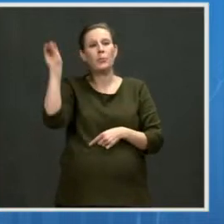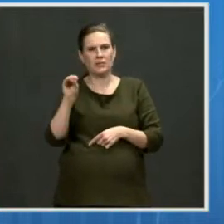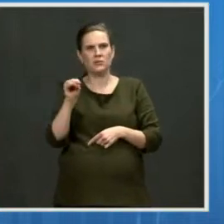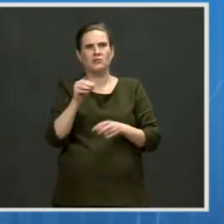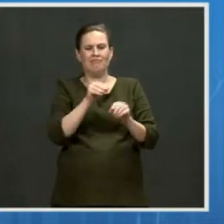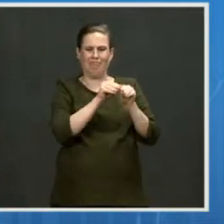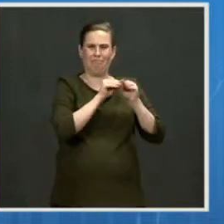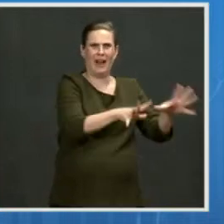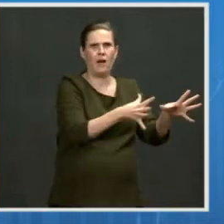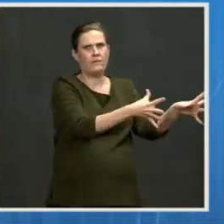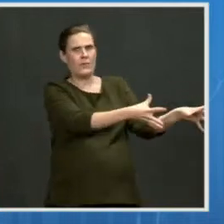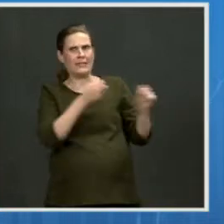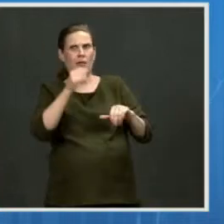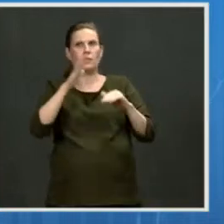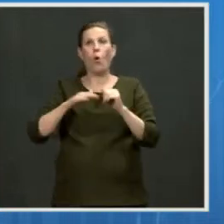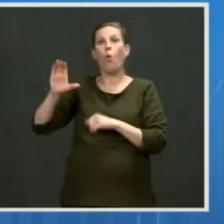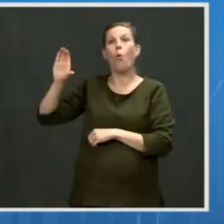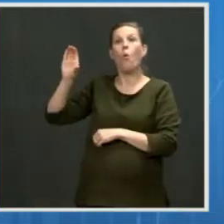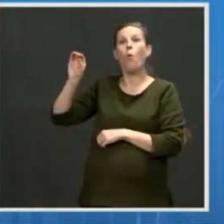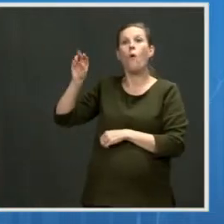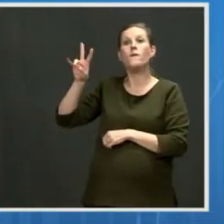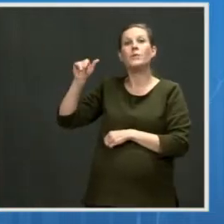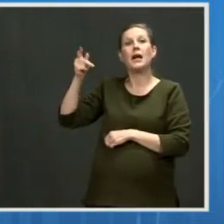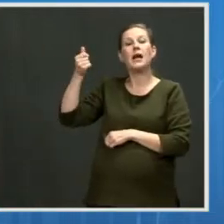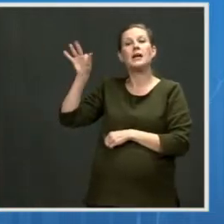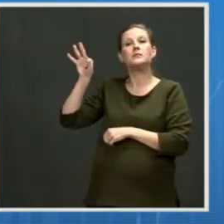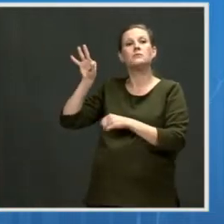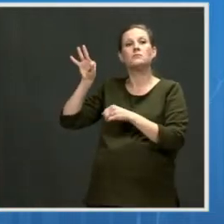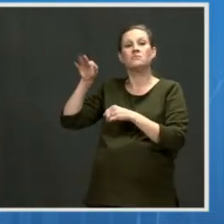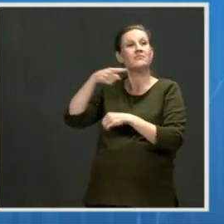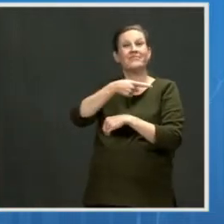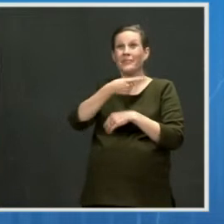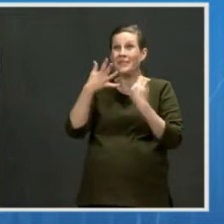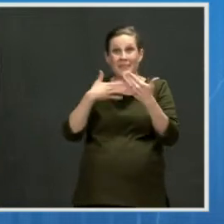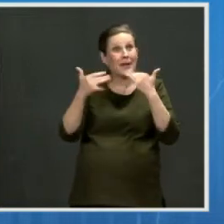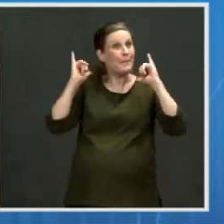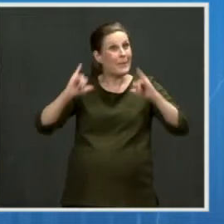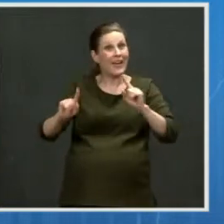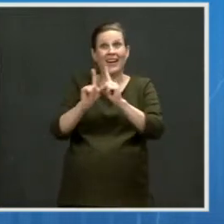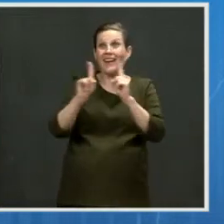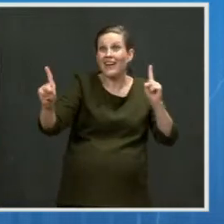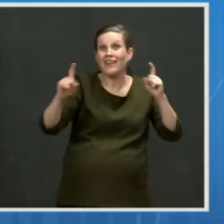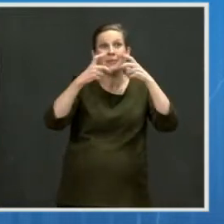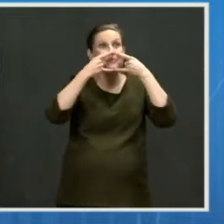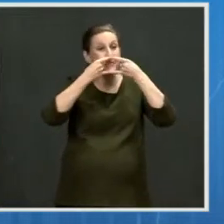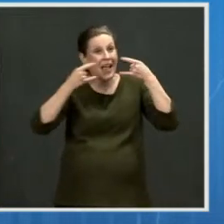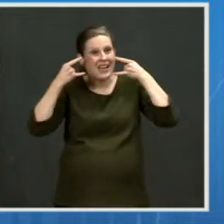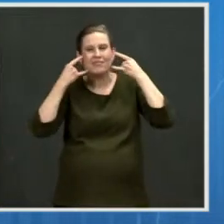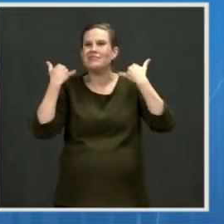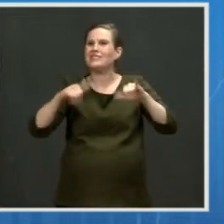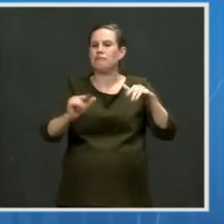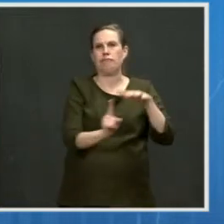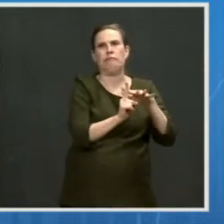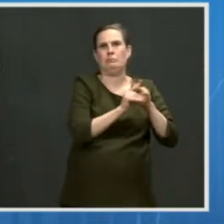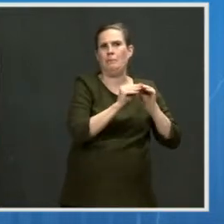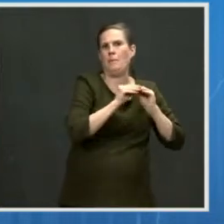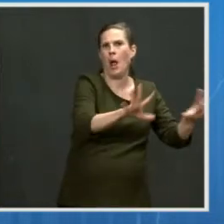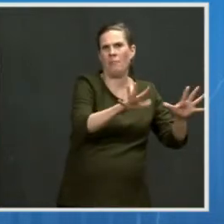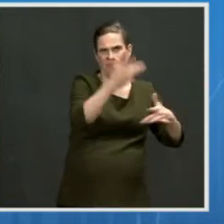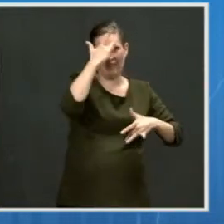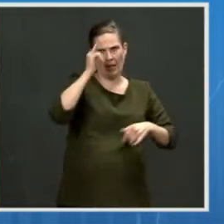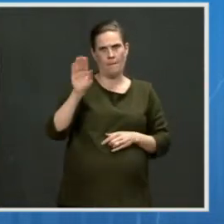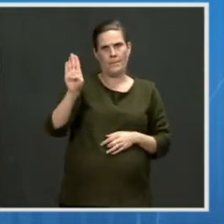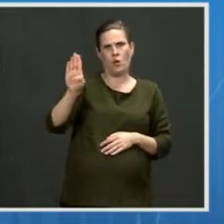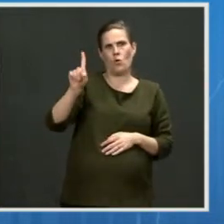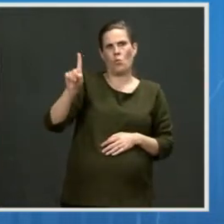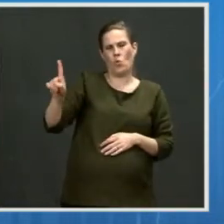that people are not practicing the standard mitigation strategies, we do think that more infections will result because of B117. We believe